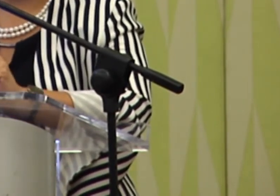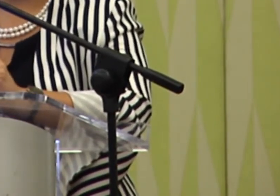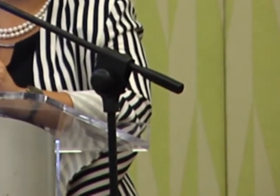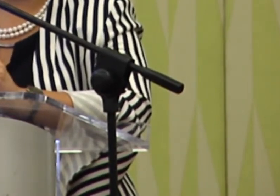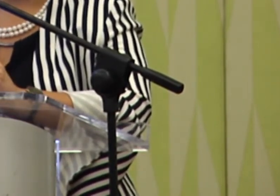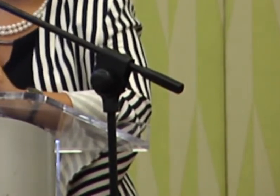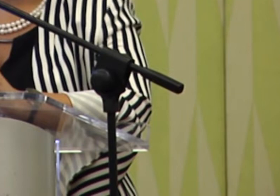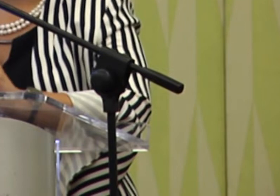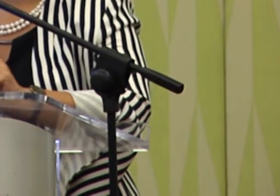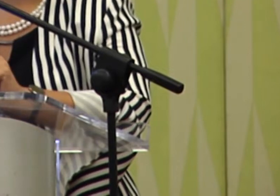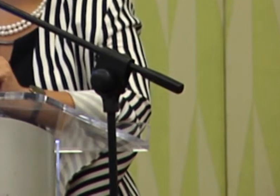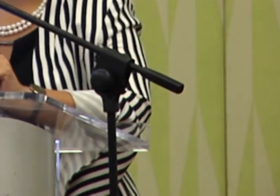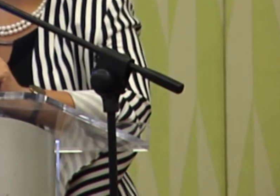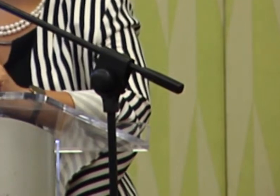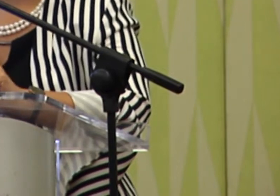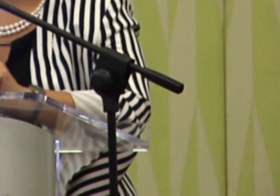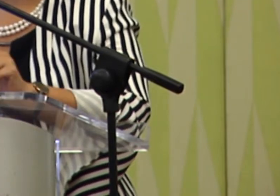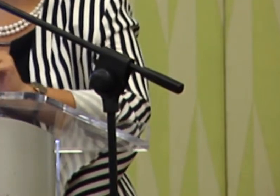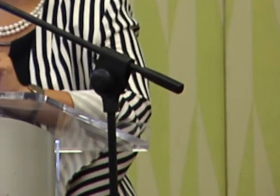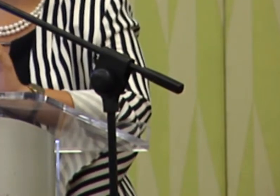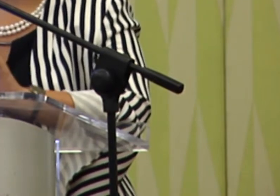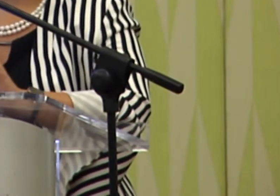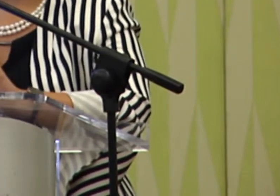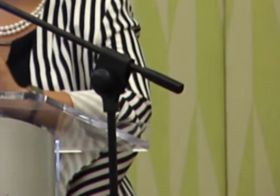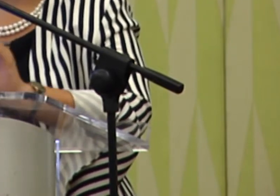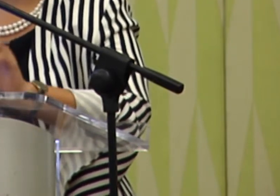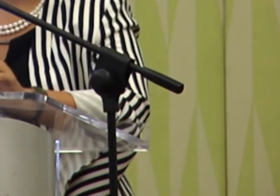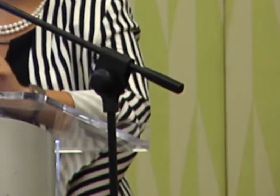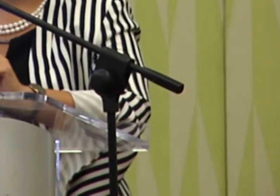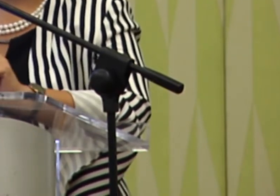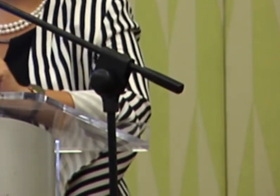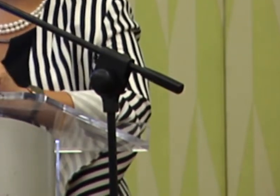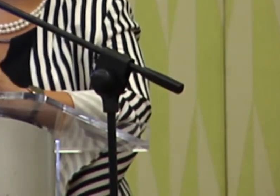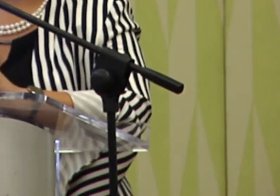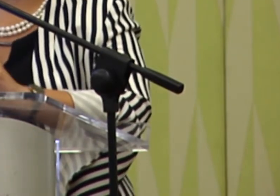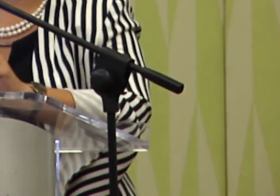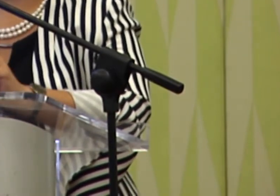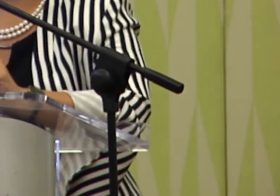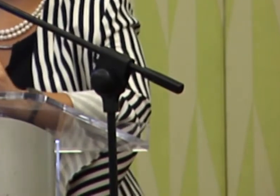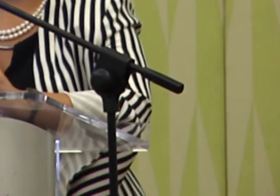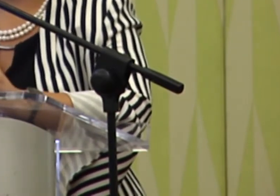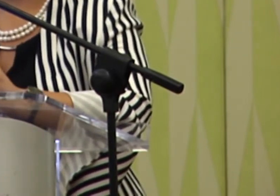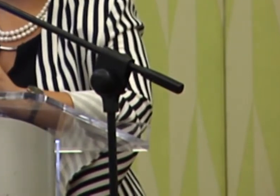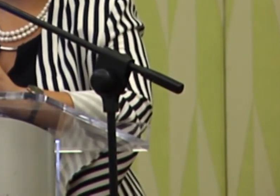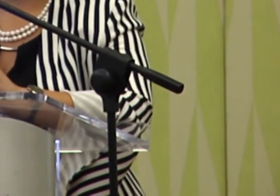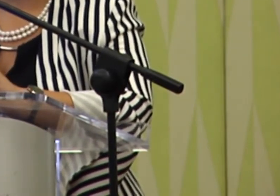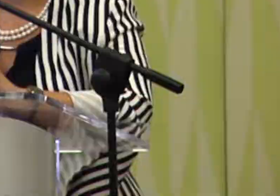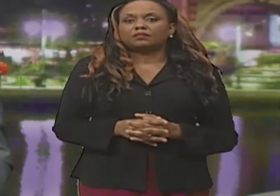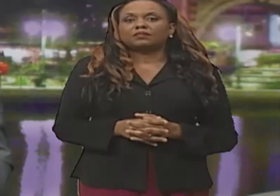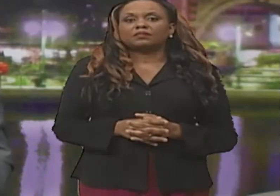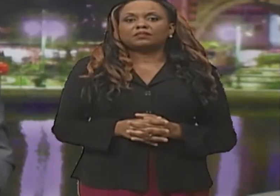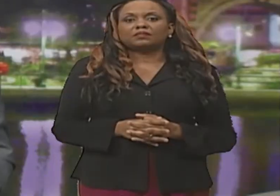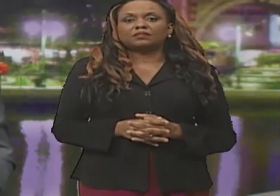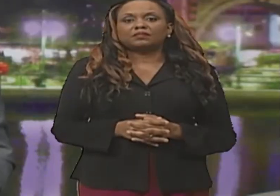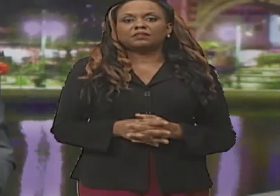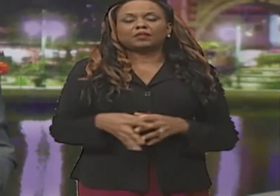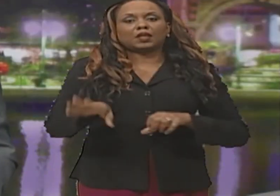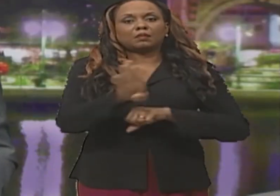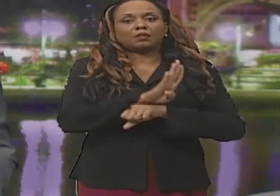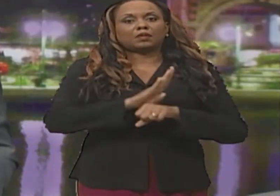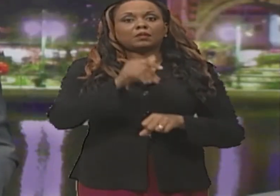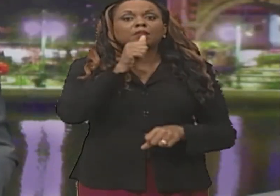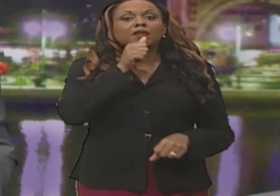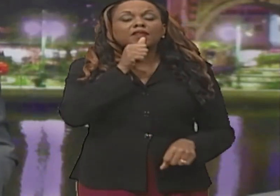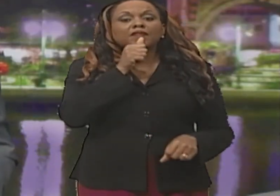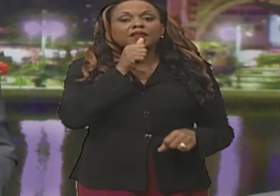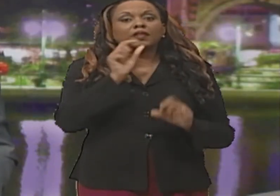monthly pension than his counterpart who purchased an annuity of the same dollar value just a month ago. The Barbados